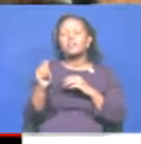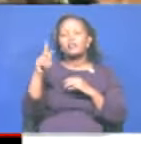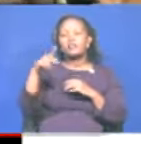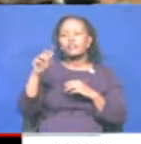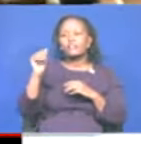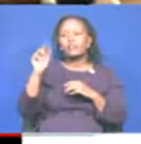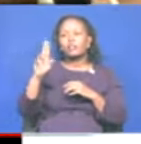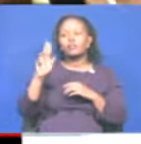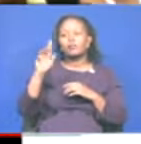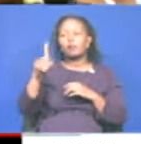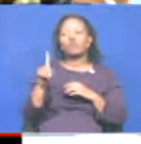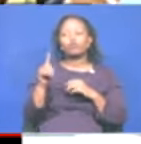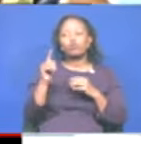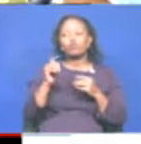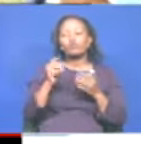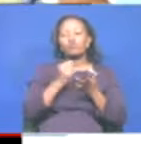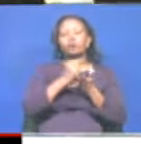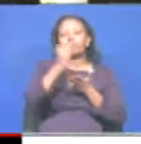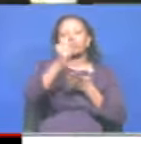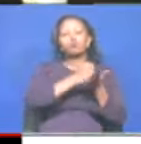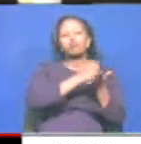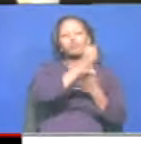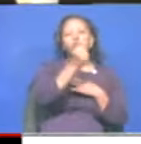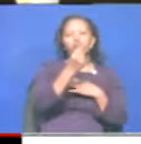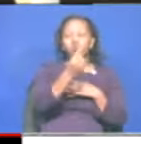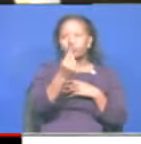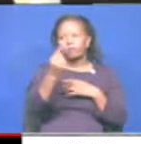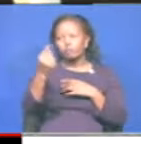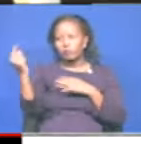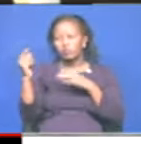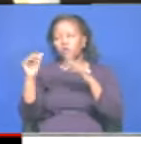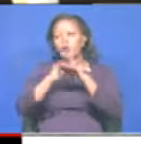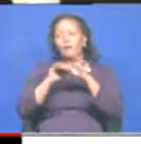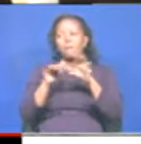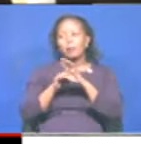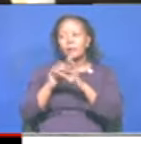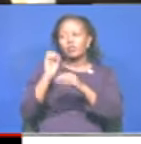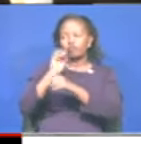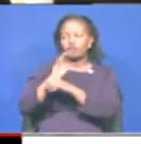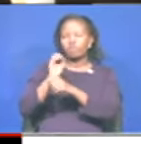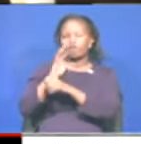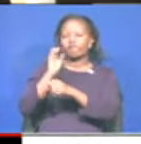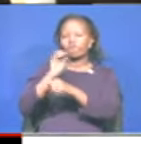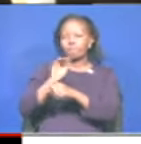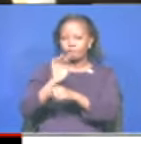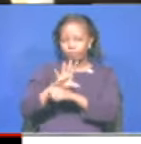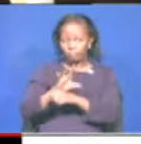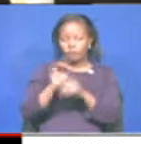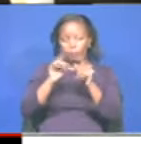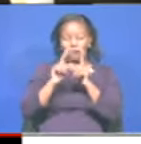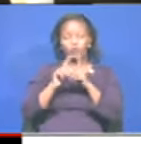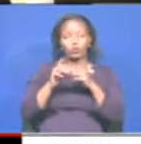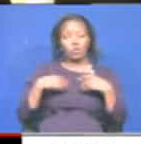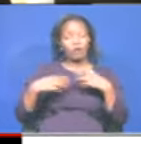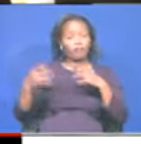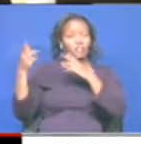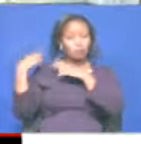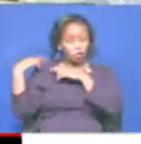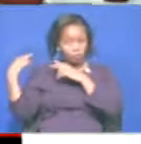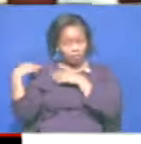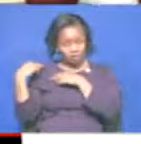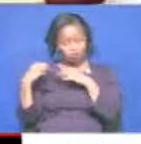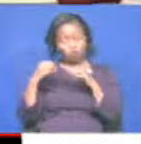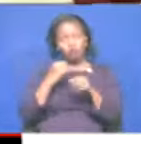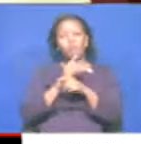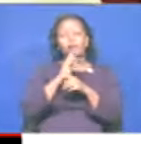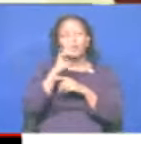will be deployed in all schools in order to counsel learners. Kinyanjui said they have the noble duty as churches to contain indiscipline in